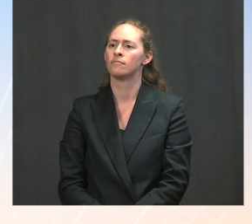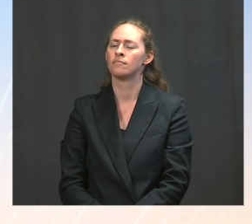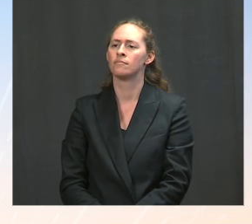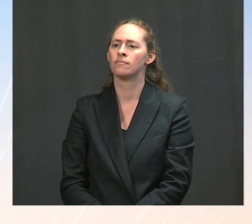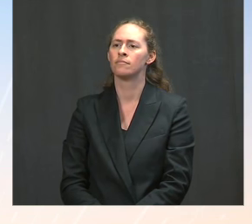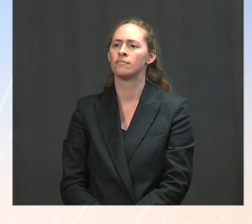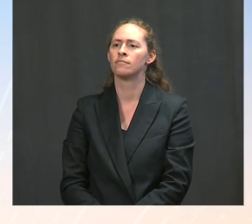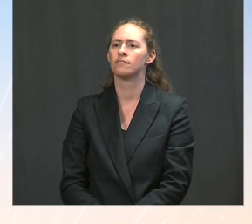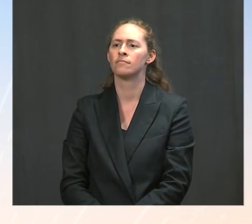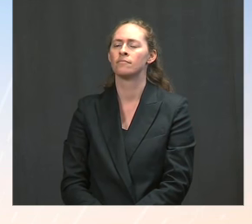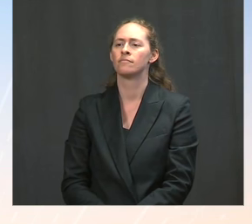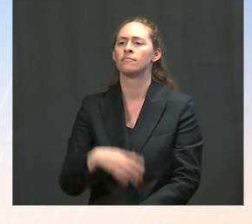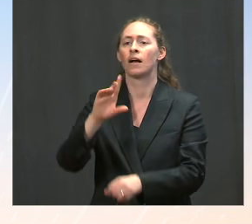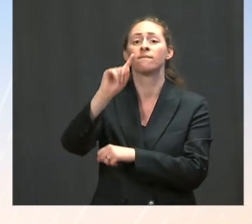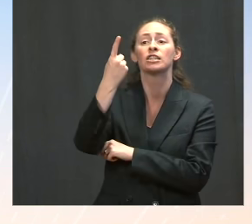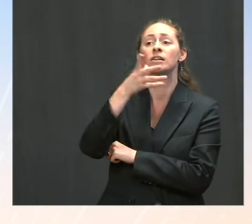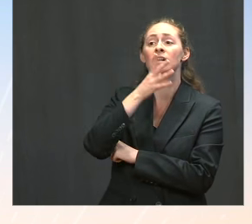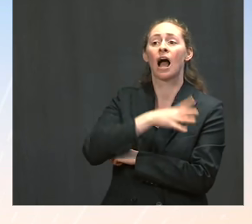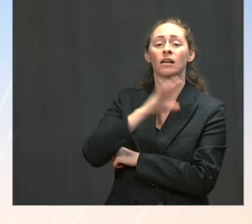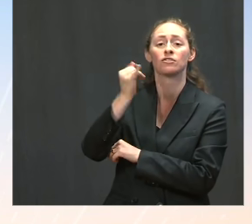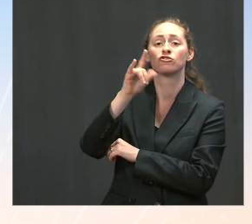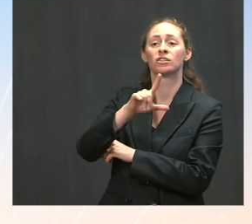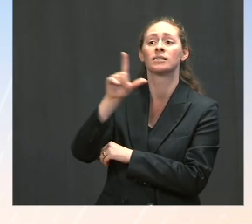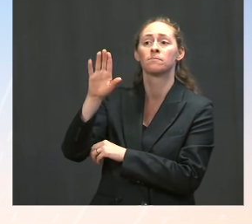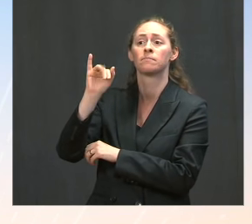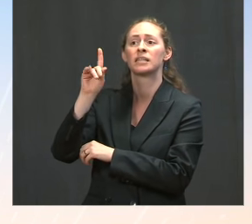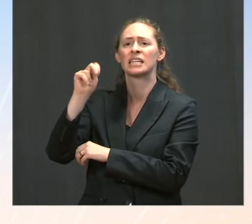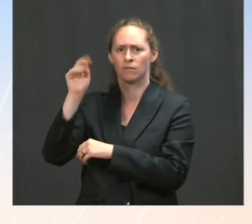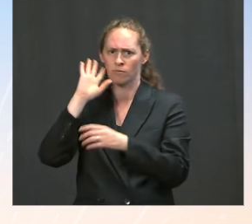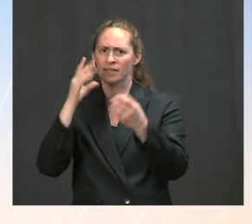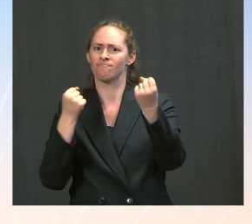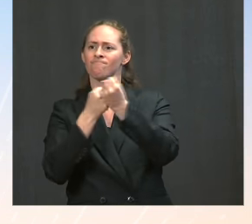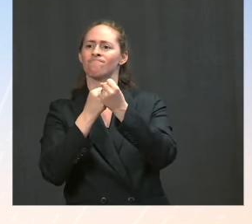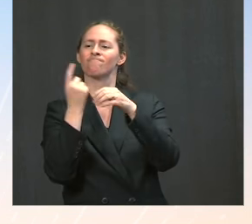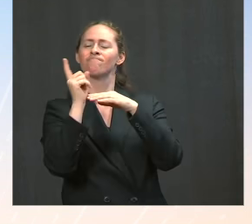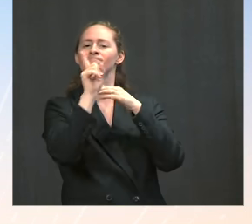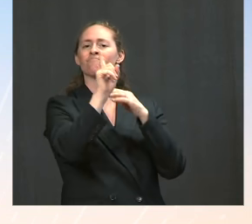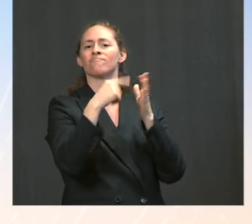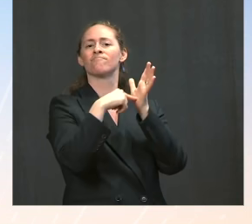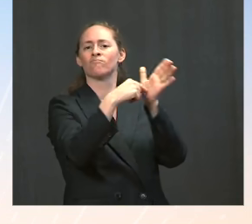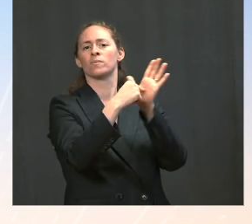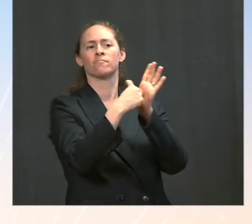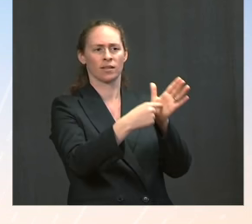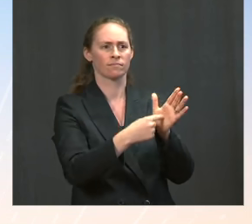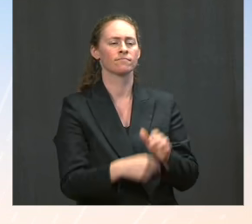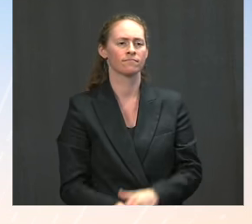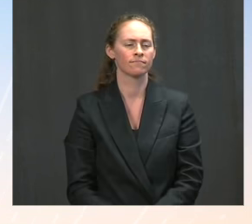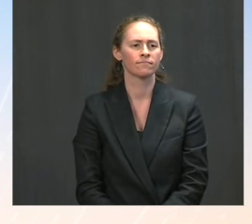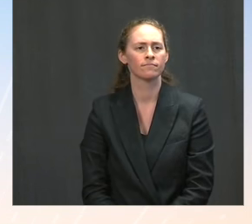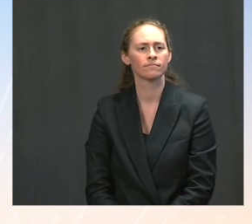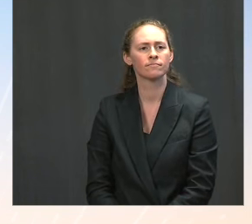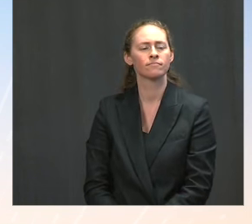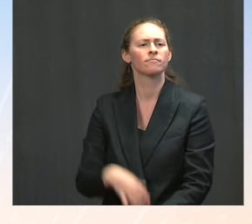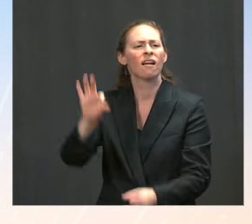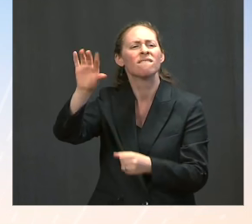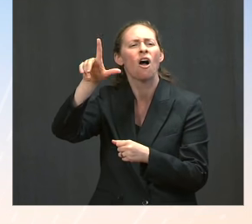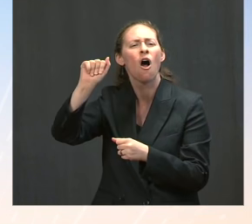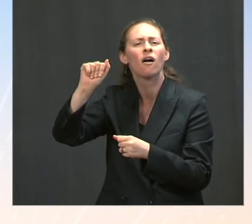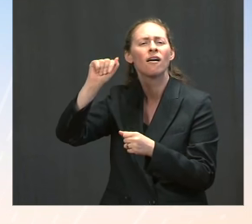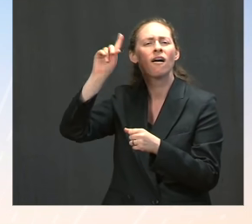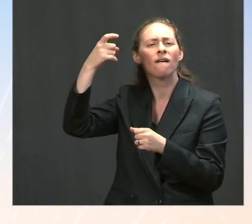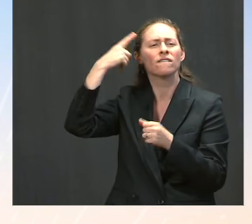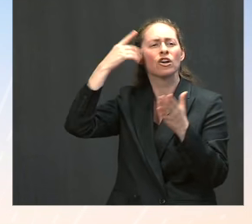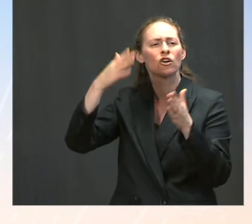and represent the U.S. government at the highest level. Thank you. Go ahead, Karen. Thanks, Jen. Florida Governor DeSantis was talking about mask mandates for